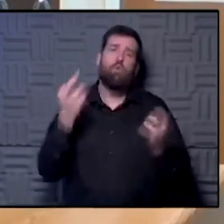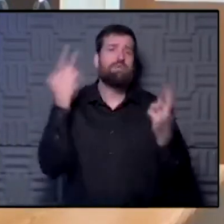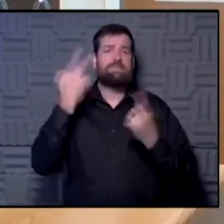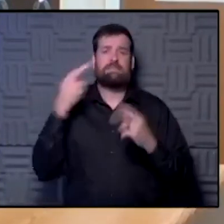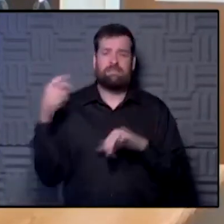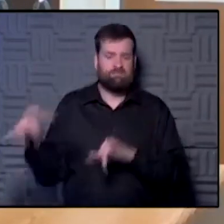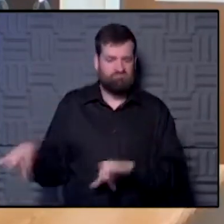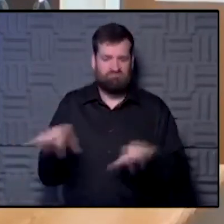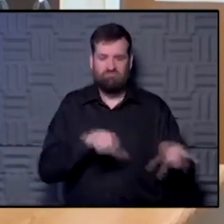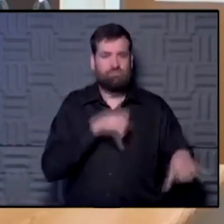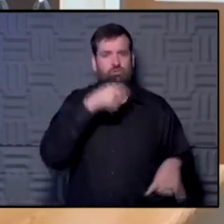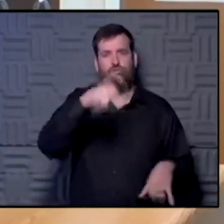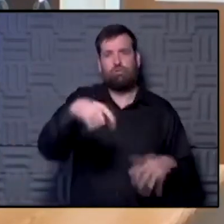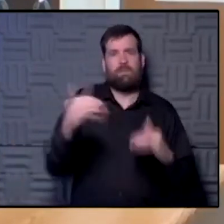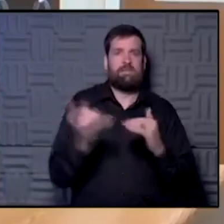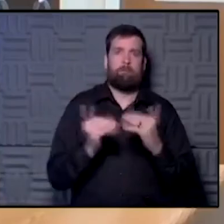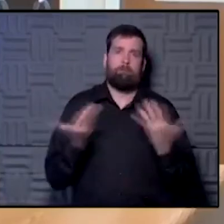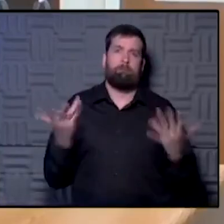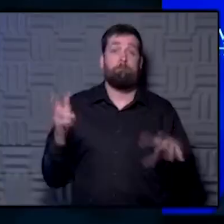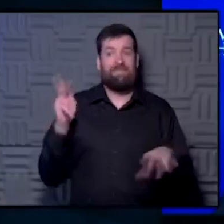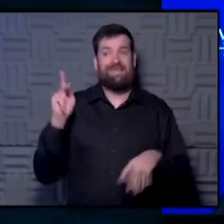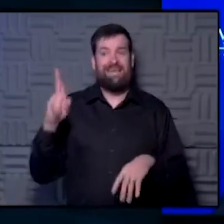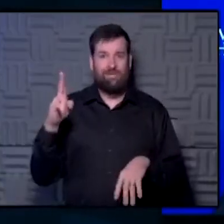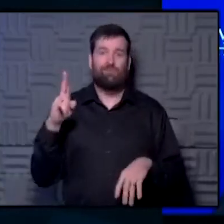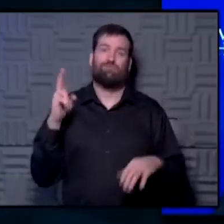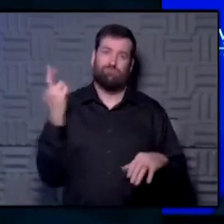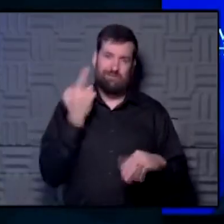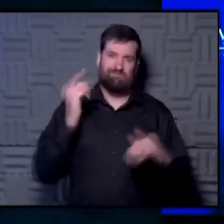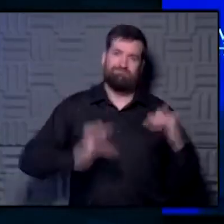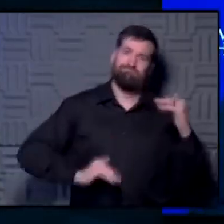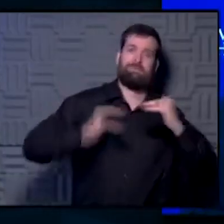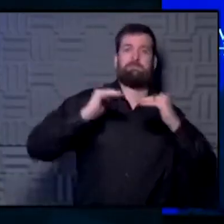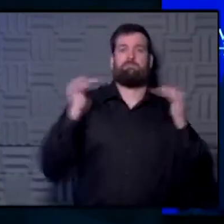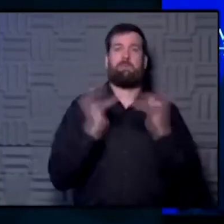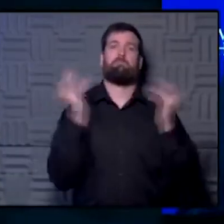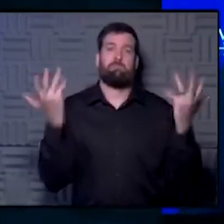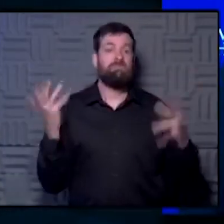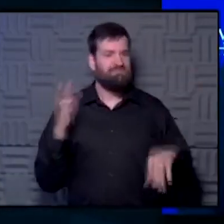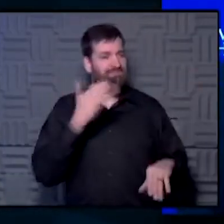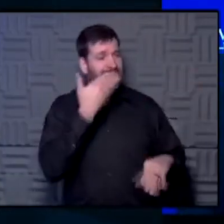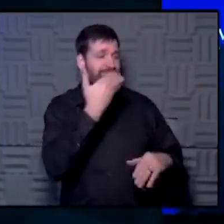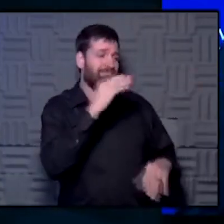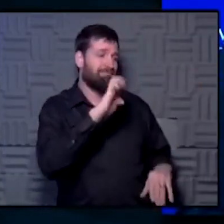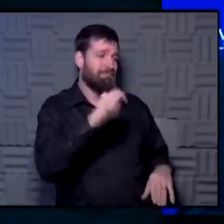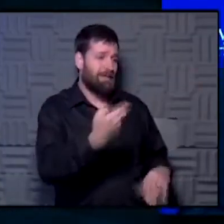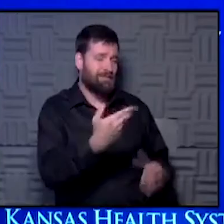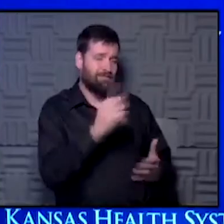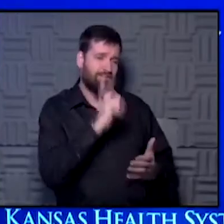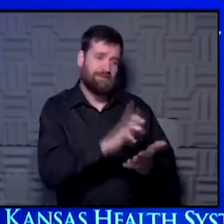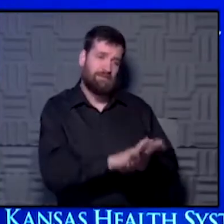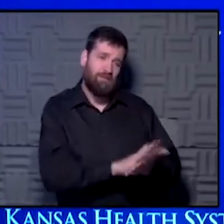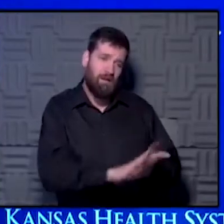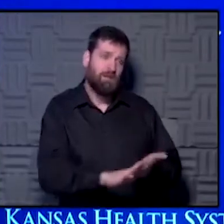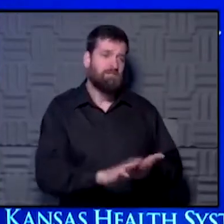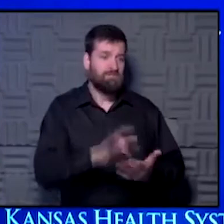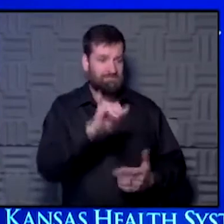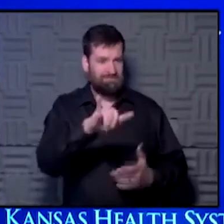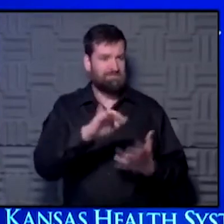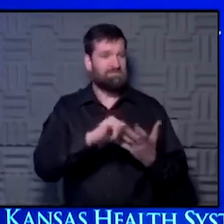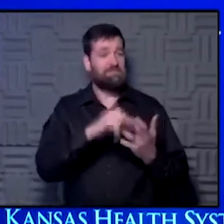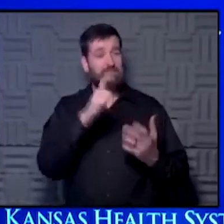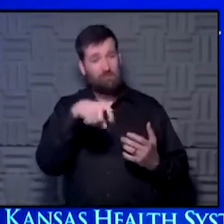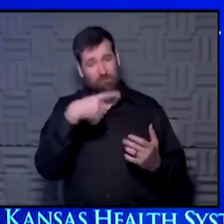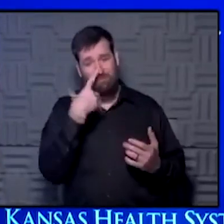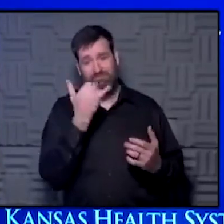has certainly brought that to our facility. Thank you so much, Beth. That was really kind, and it is the way it's supposed to be, I